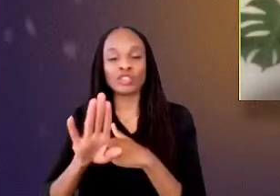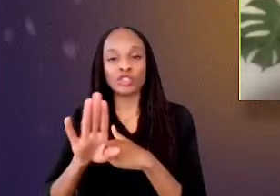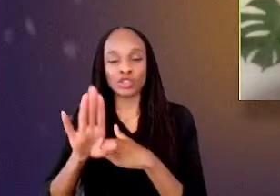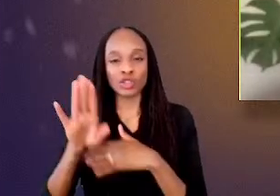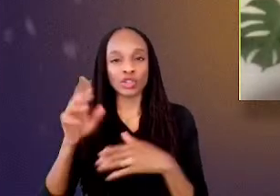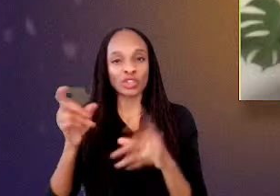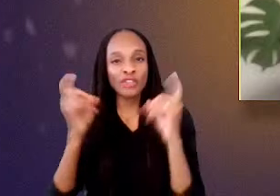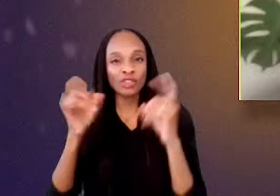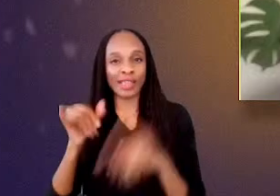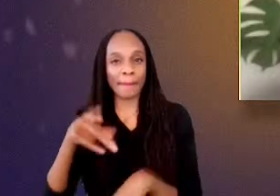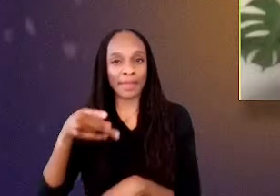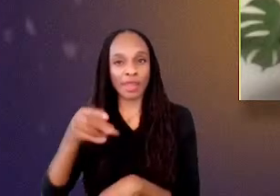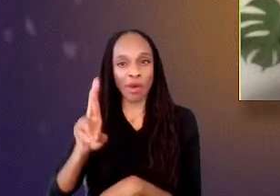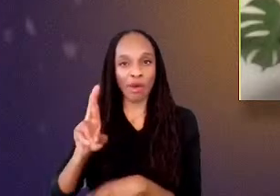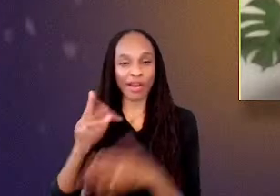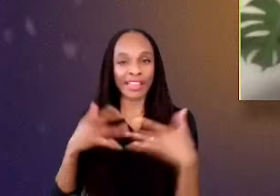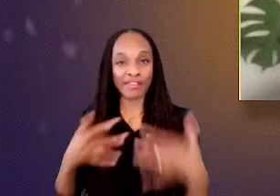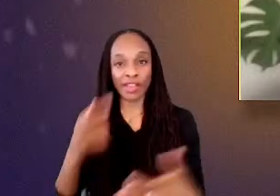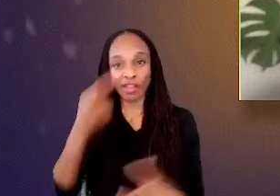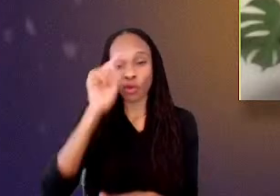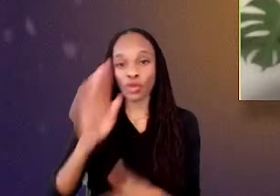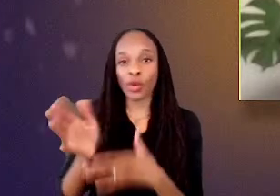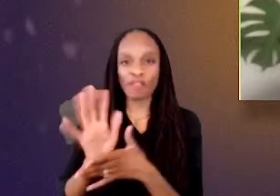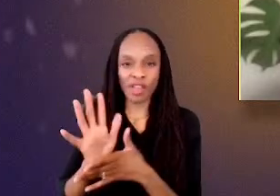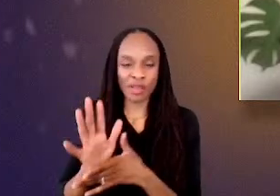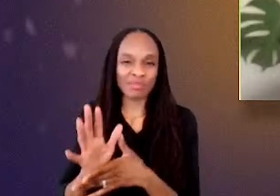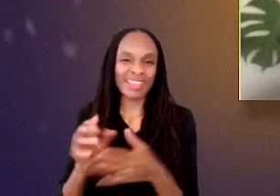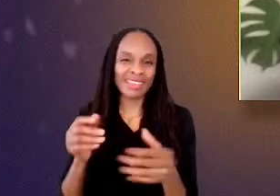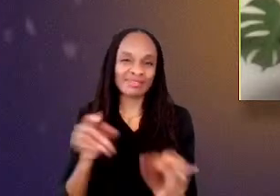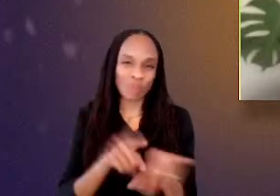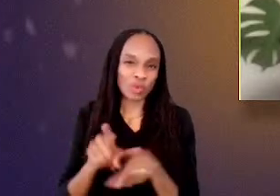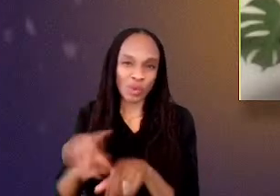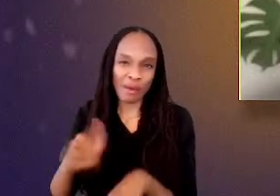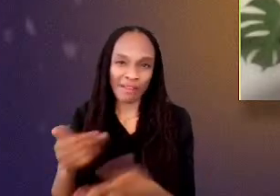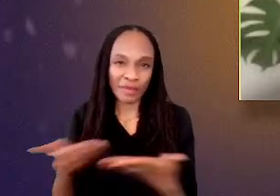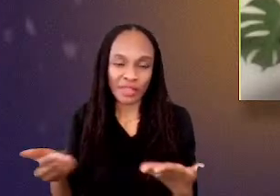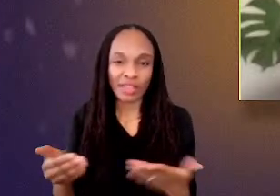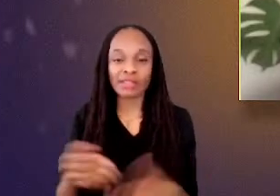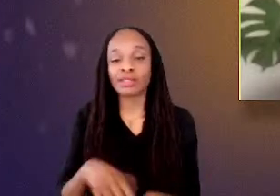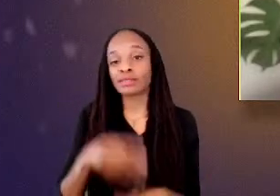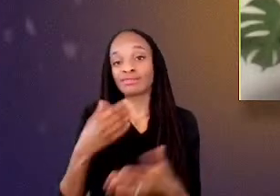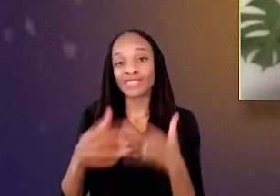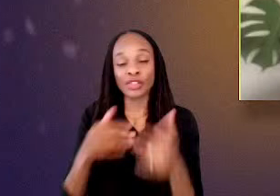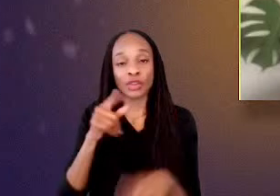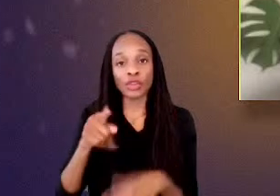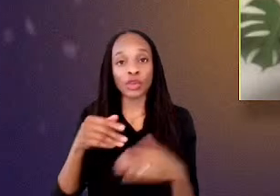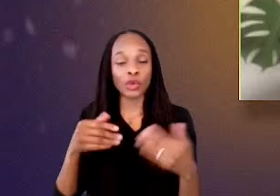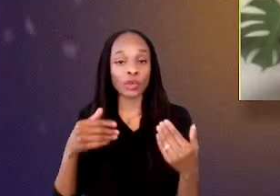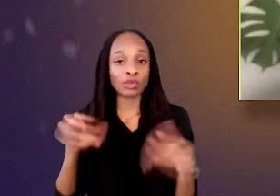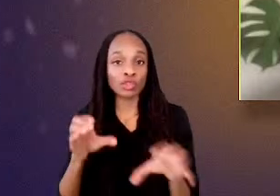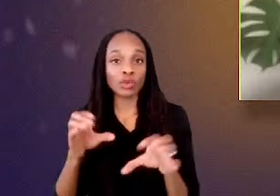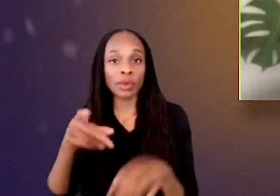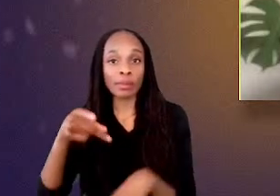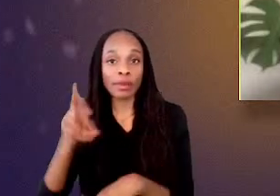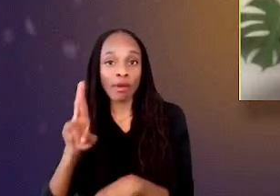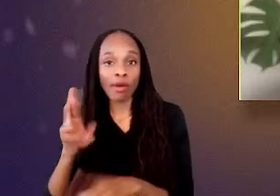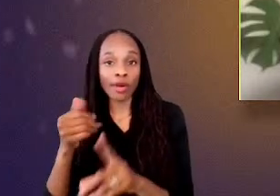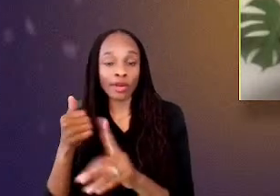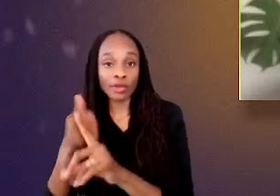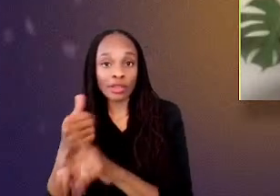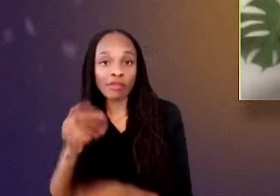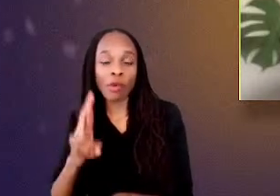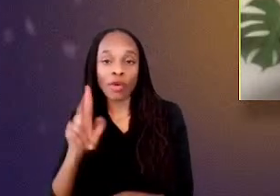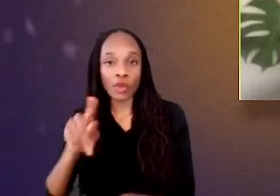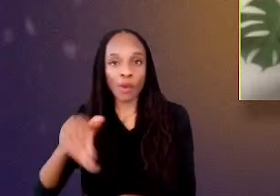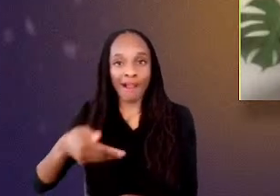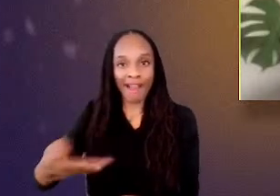your film, among other things. So you either are doing publicity on your own or you're hiring a publicist, right? You want to